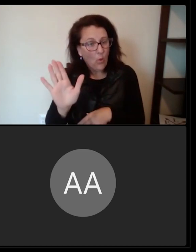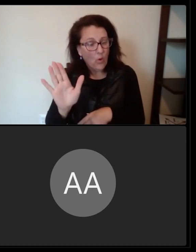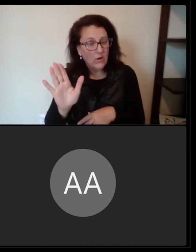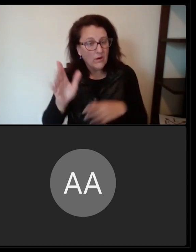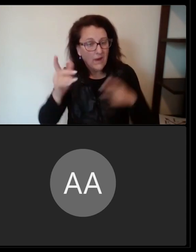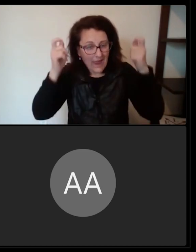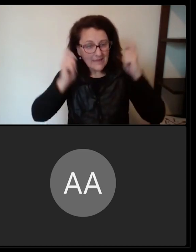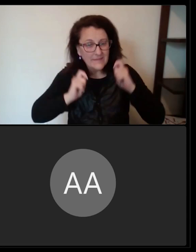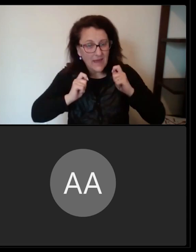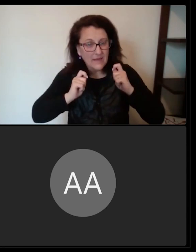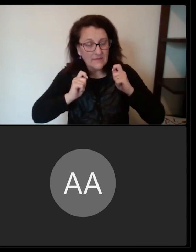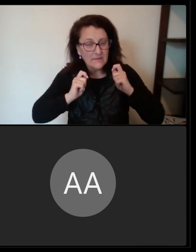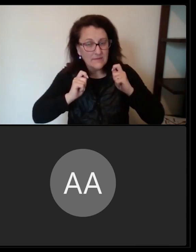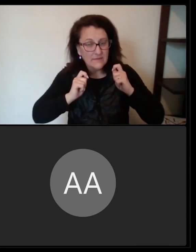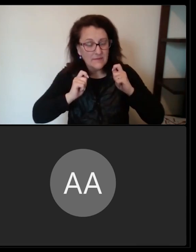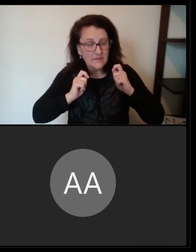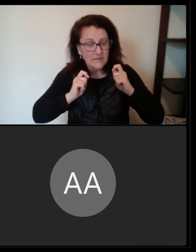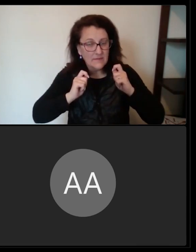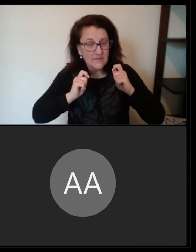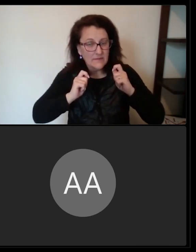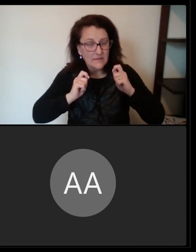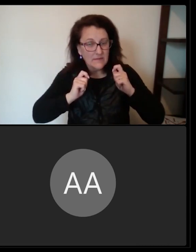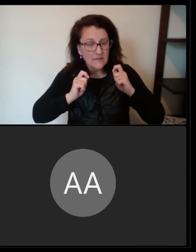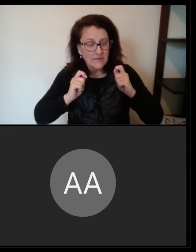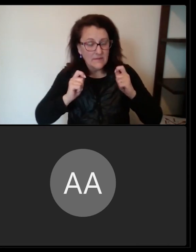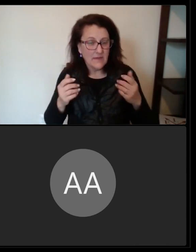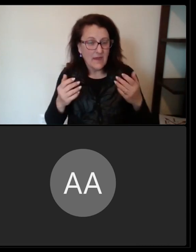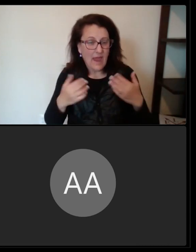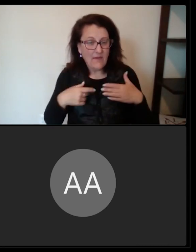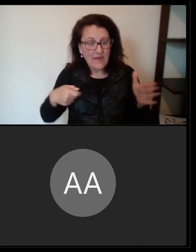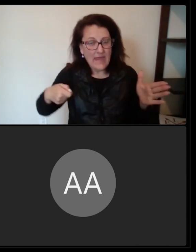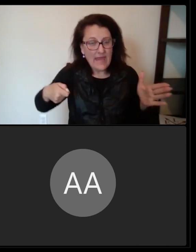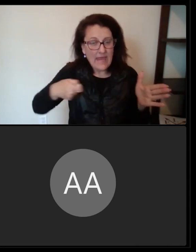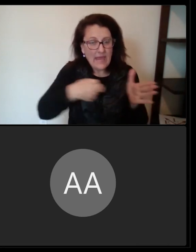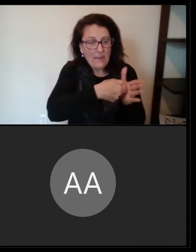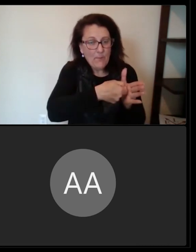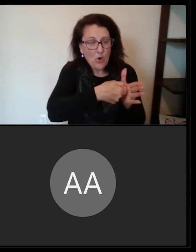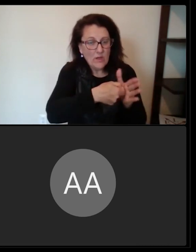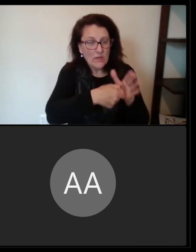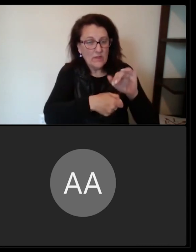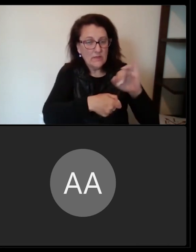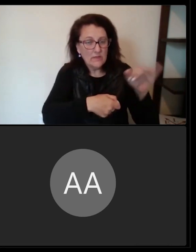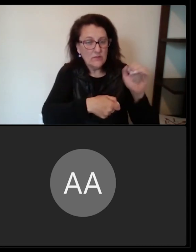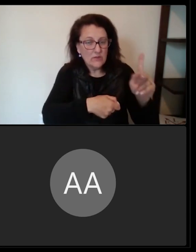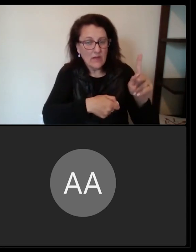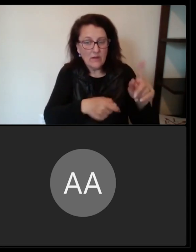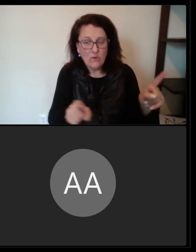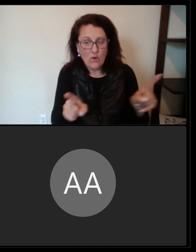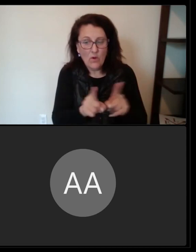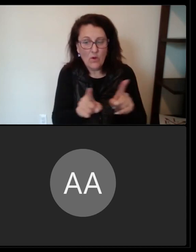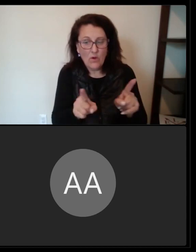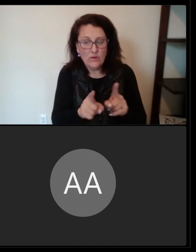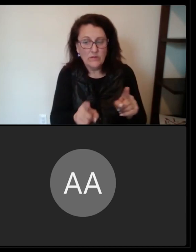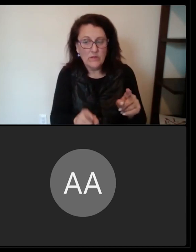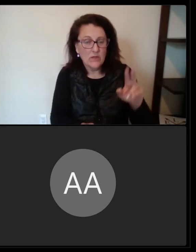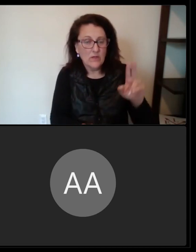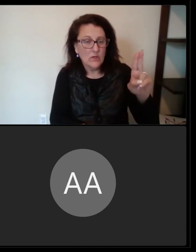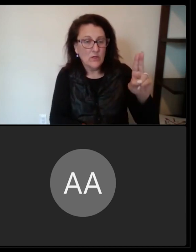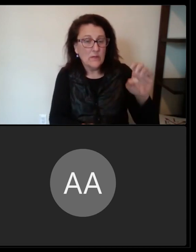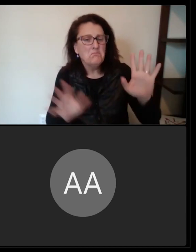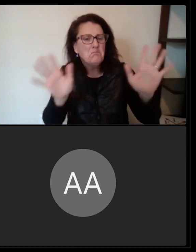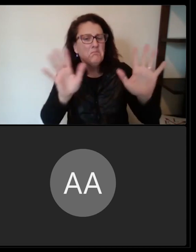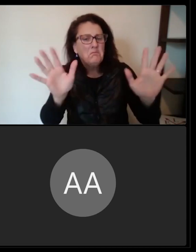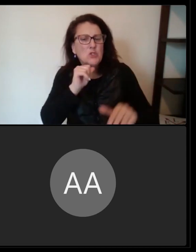headset. There's both an input jack as well as a USB. No, don't be sorry. It's a good question. It's a valid